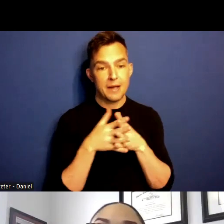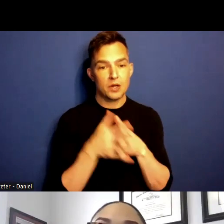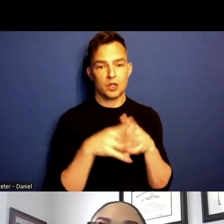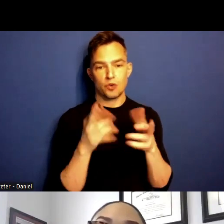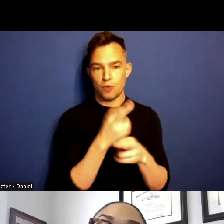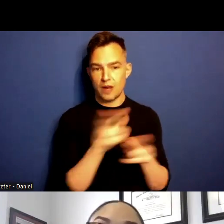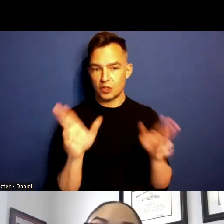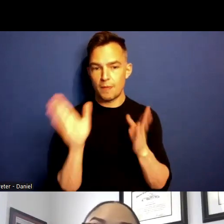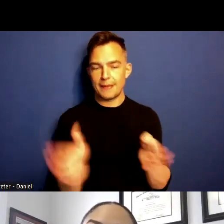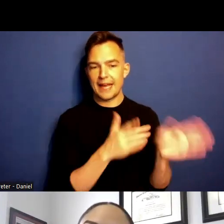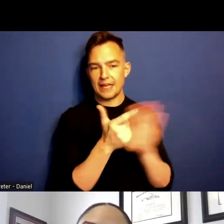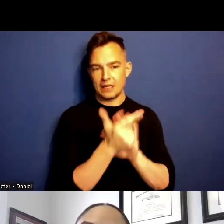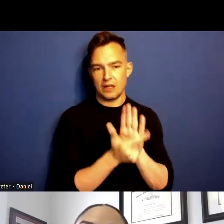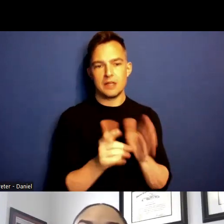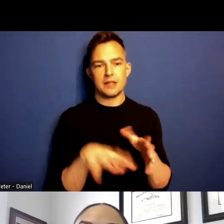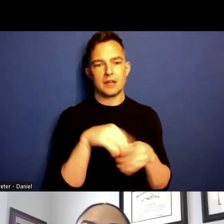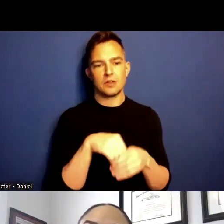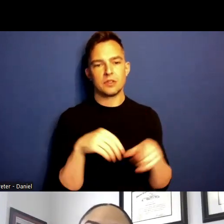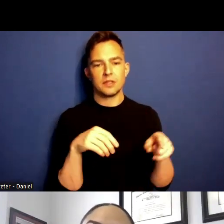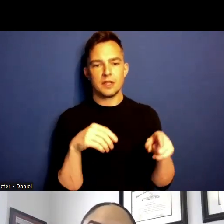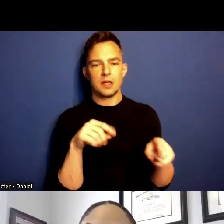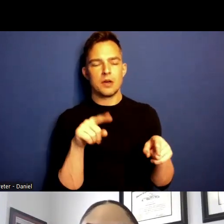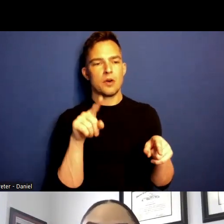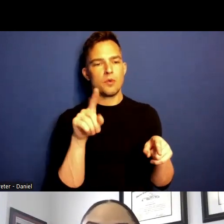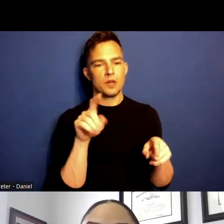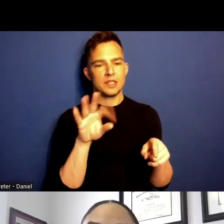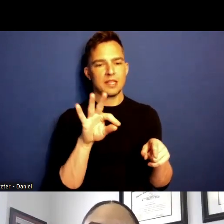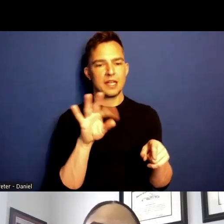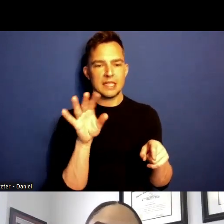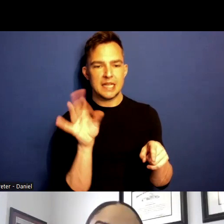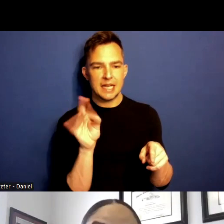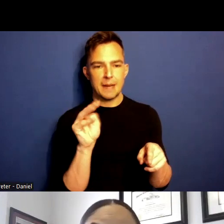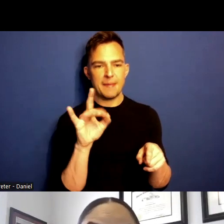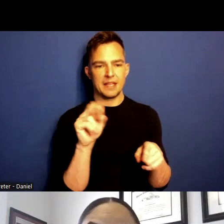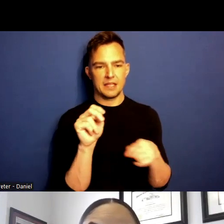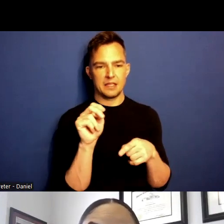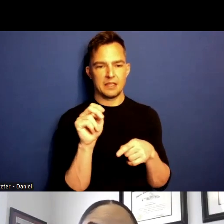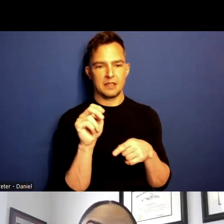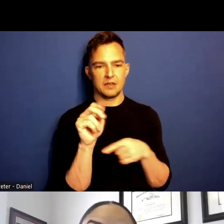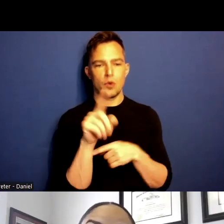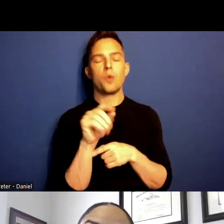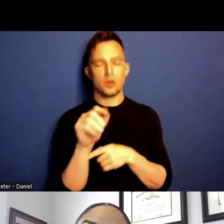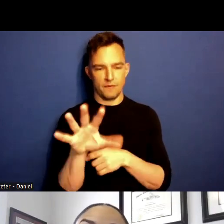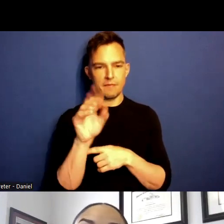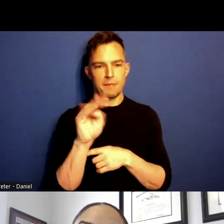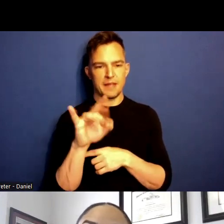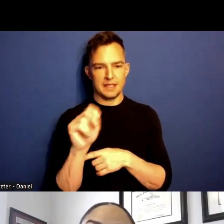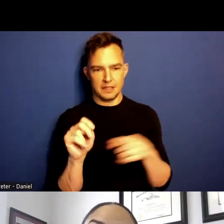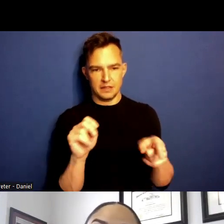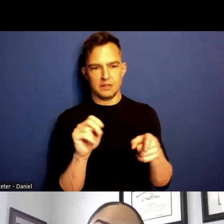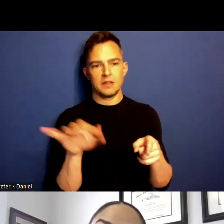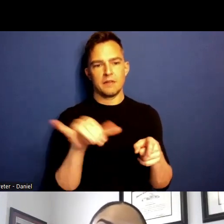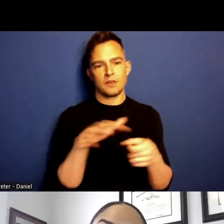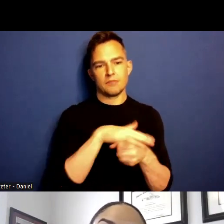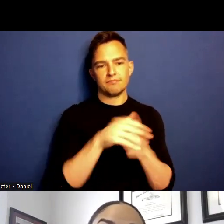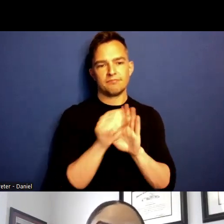This included $105 million in planning grants to states and territories. Last year, additional funding for 988